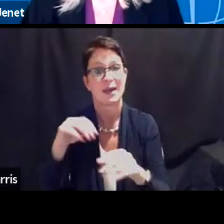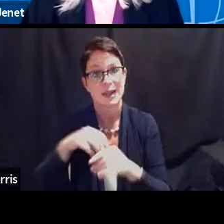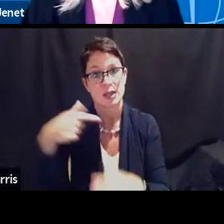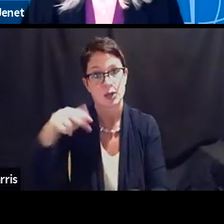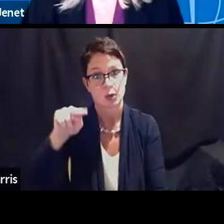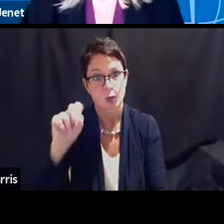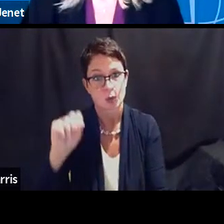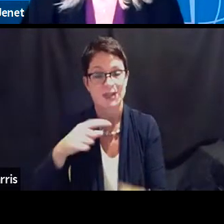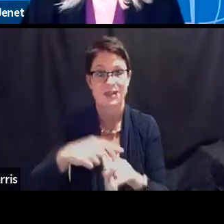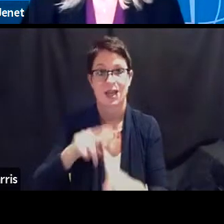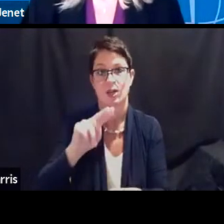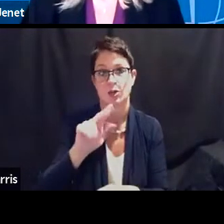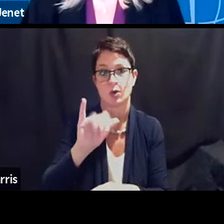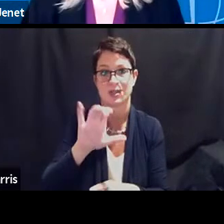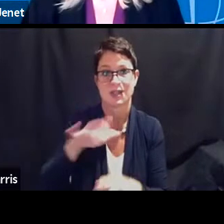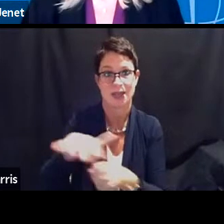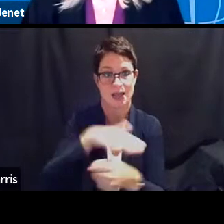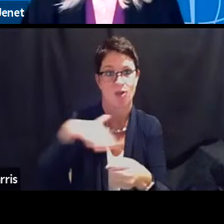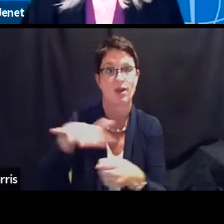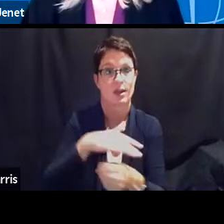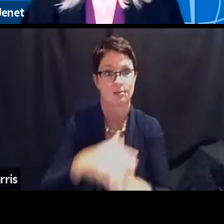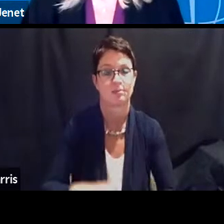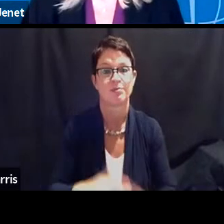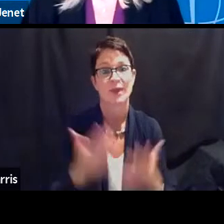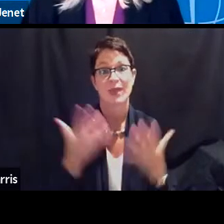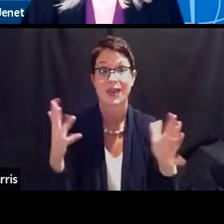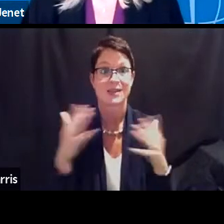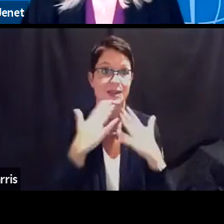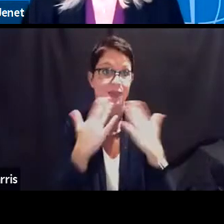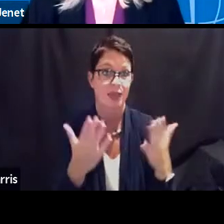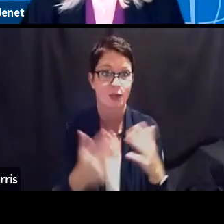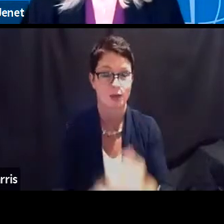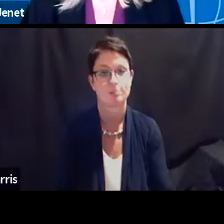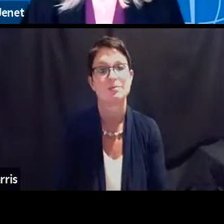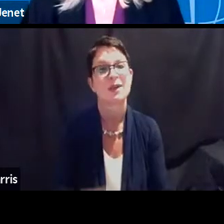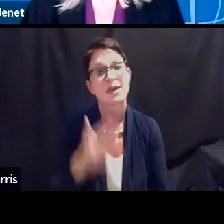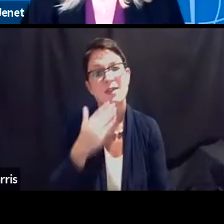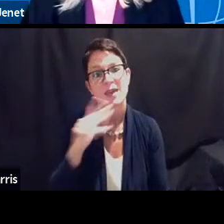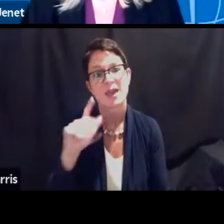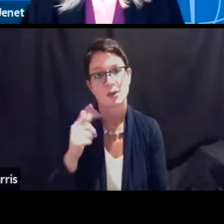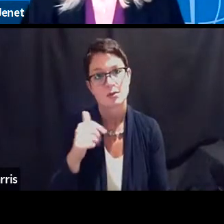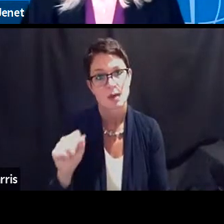and the New York City area. That's it. Thank you. Thank you, Thomas.